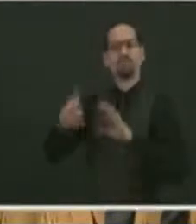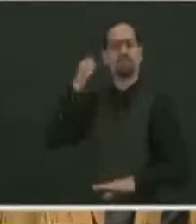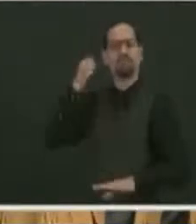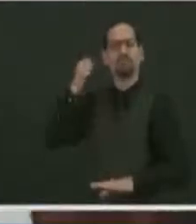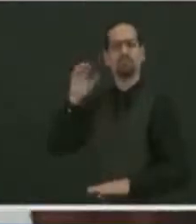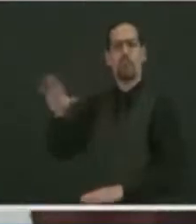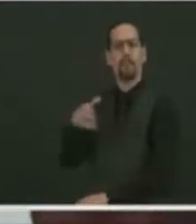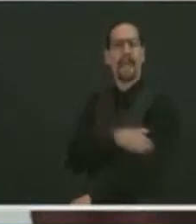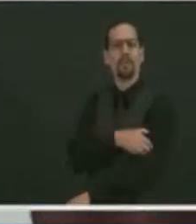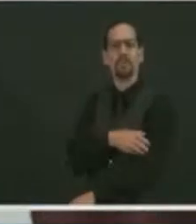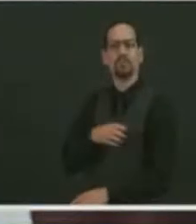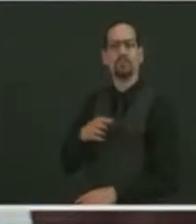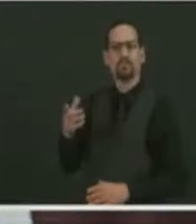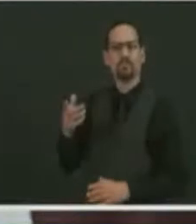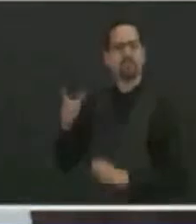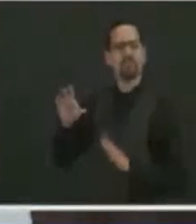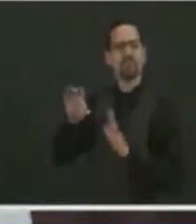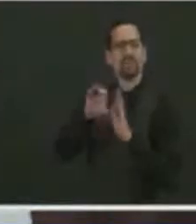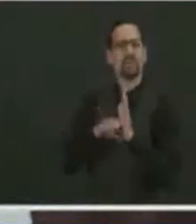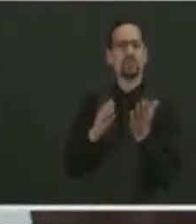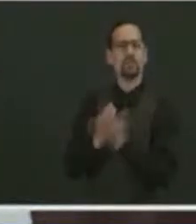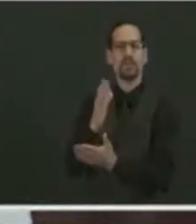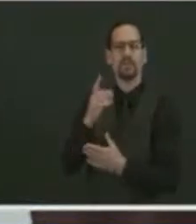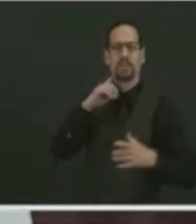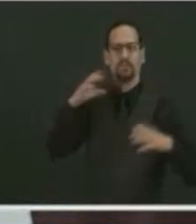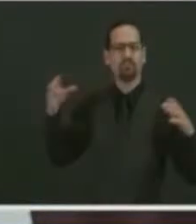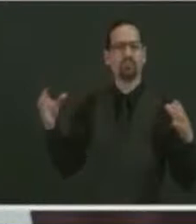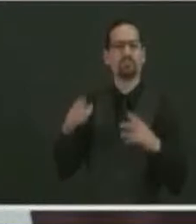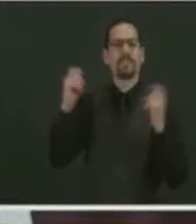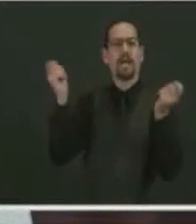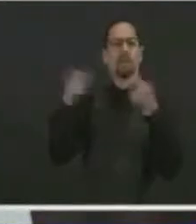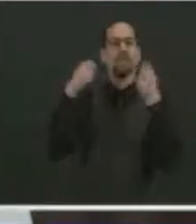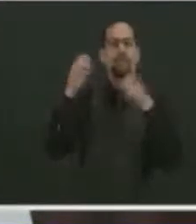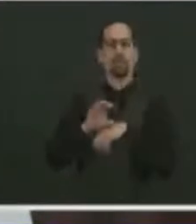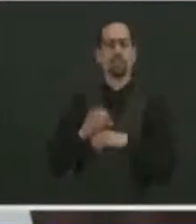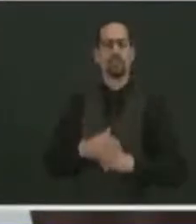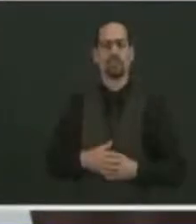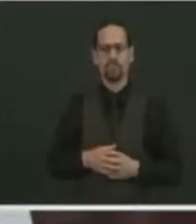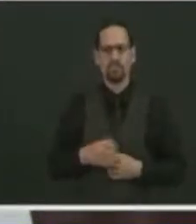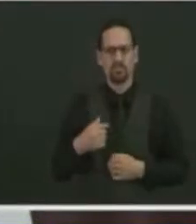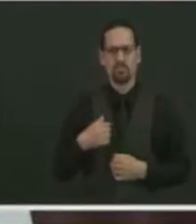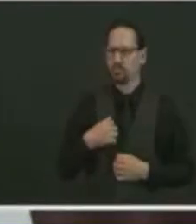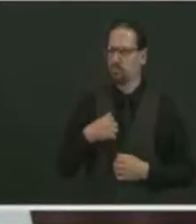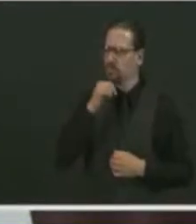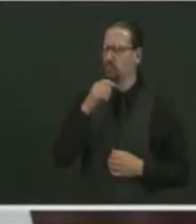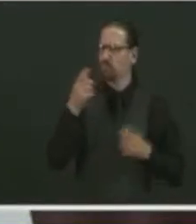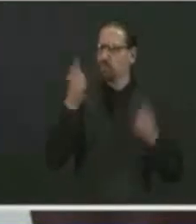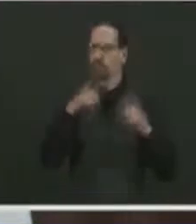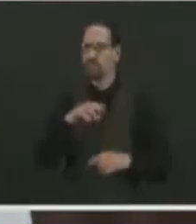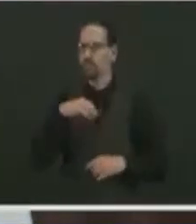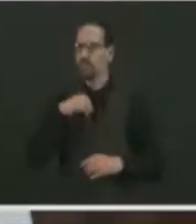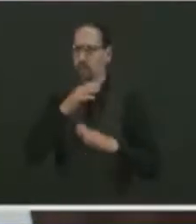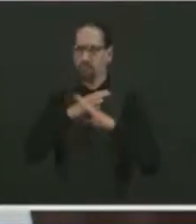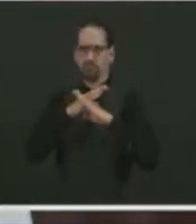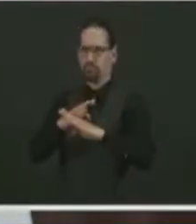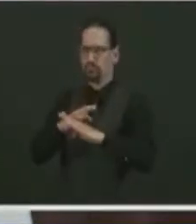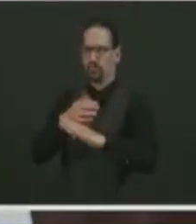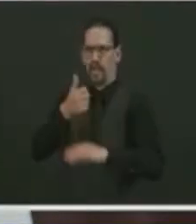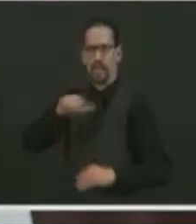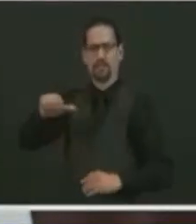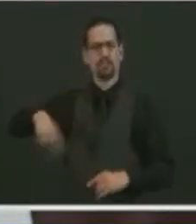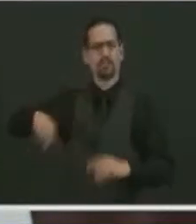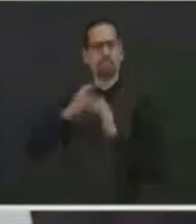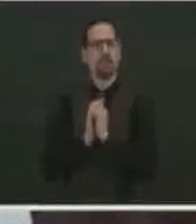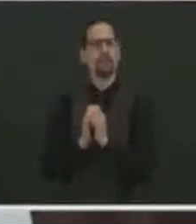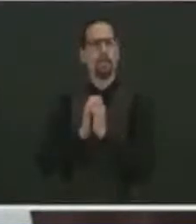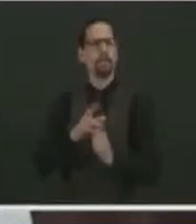I don't agree. You know, we have not prevented worship at any time during the crisis. We have limited